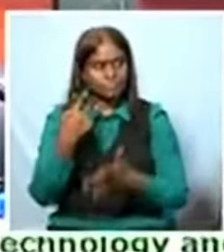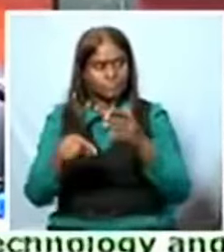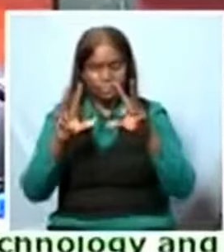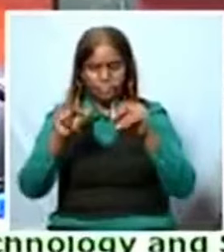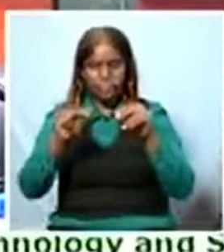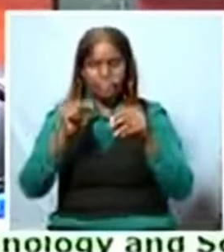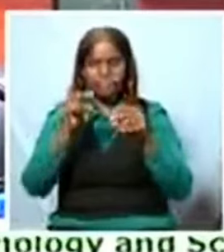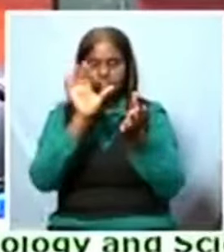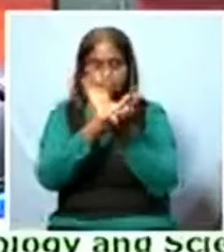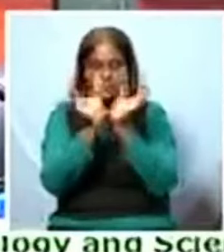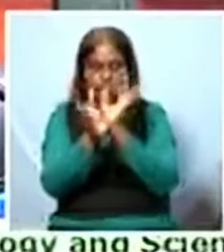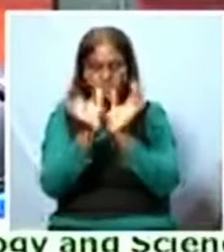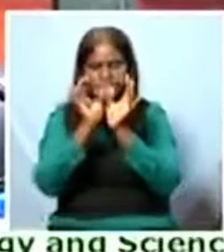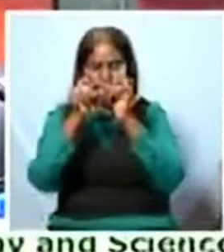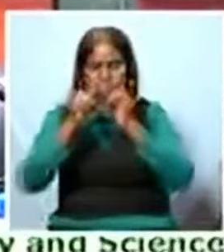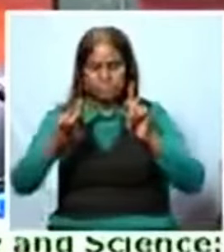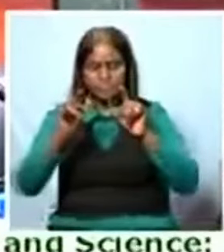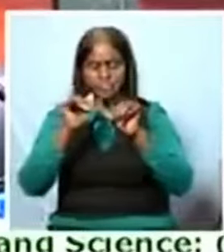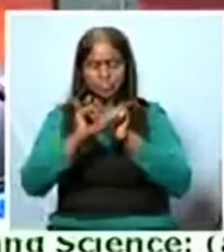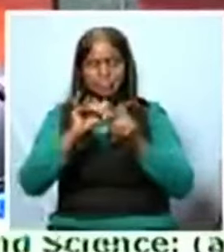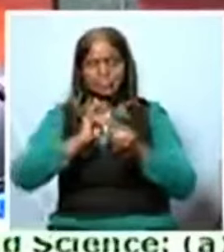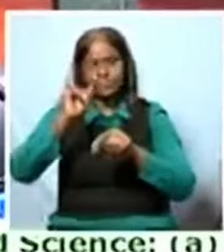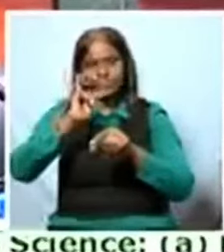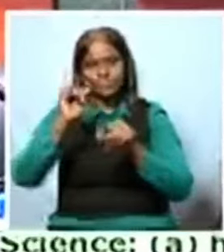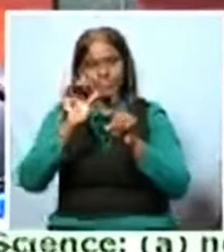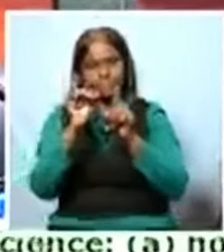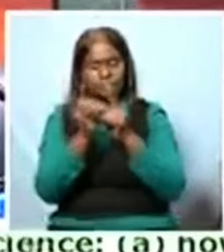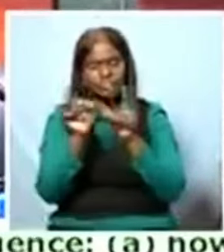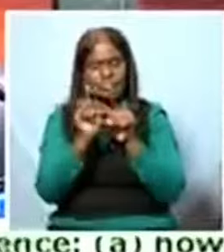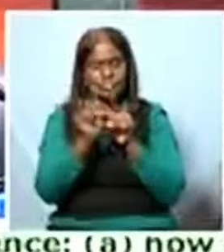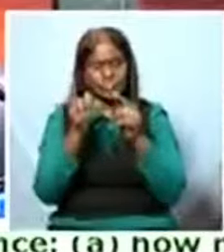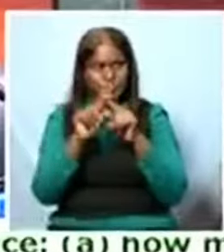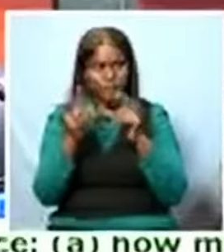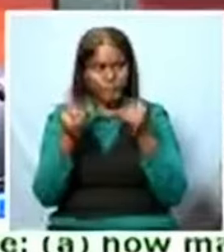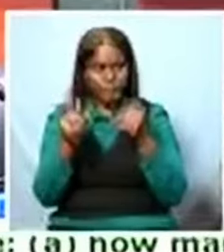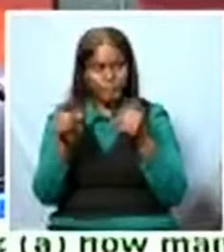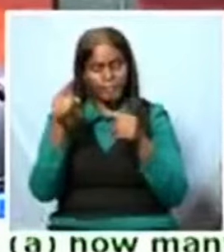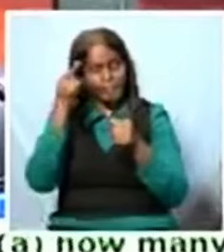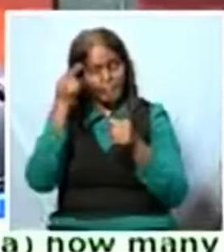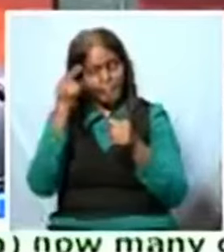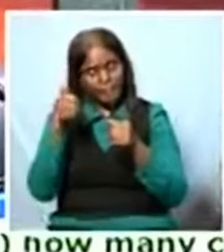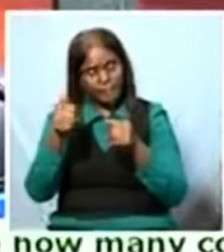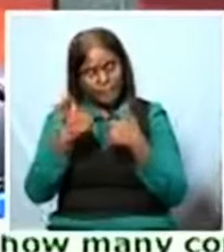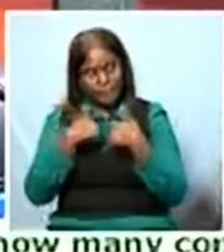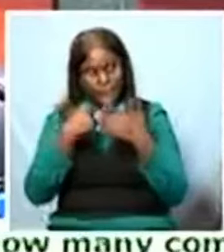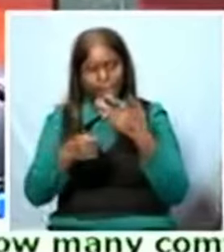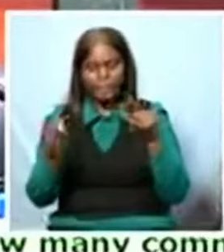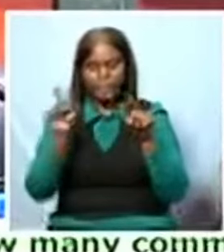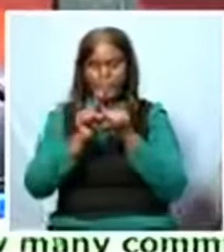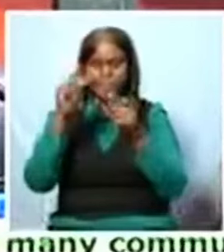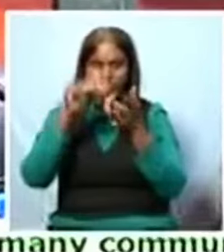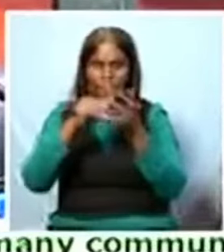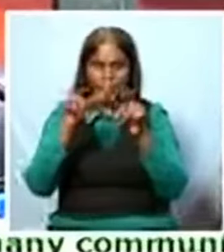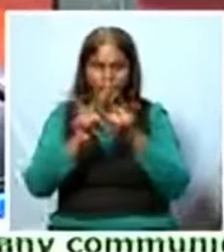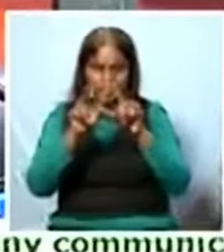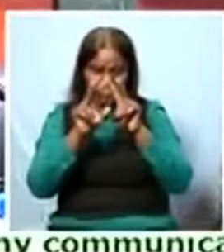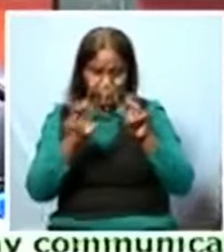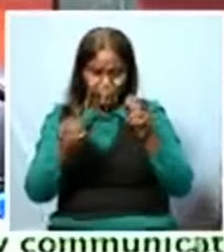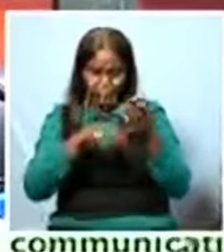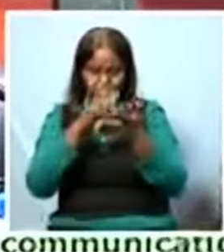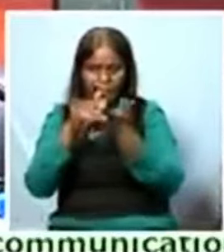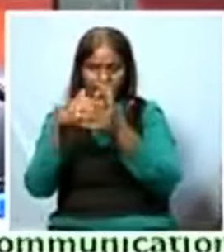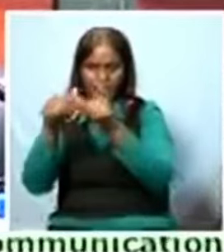towers constructed in Isoka district. Nevertheless, the government has surveyed several areas